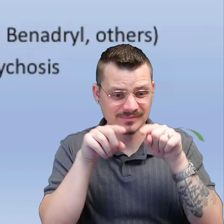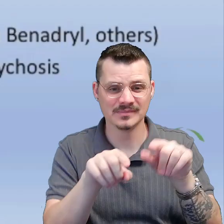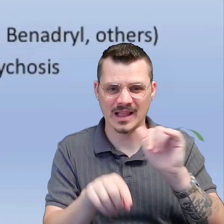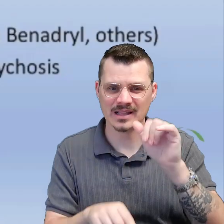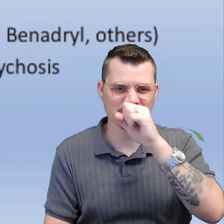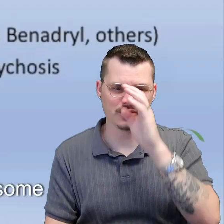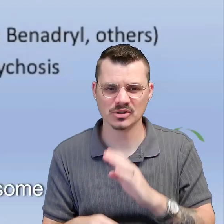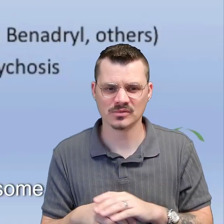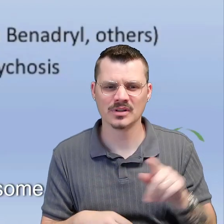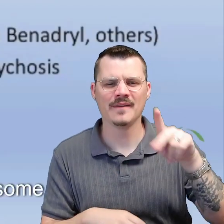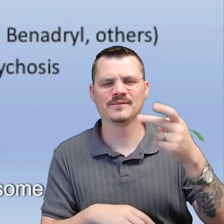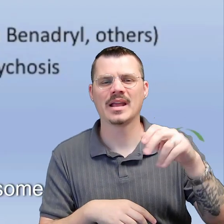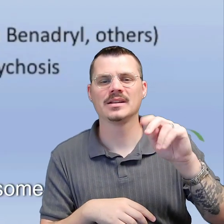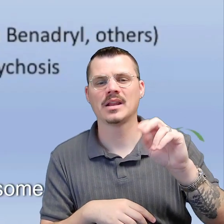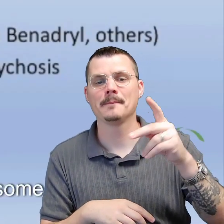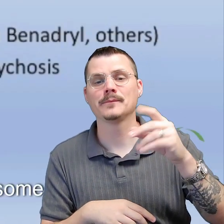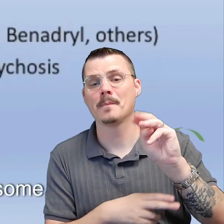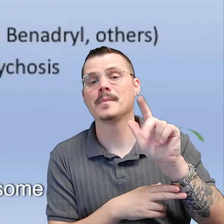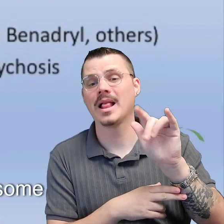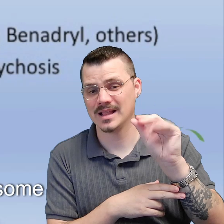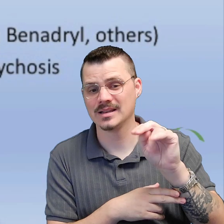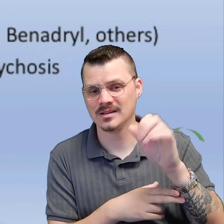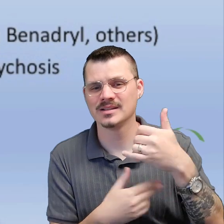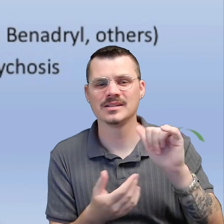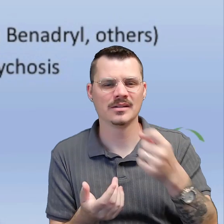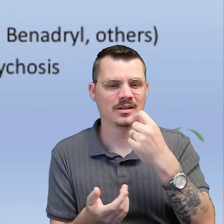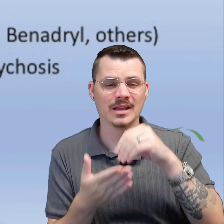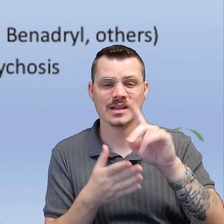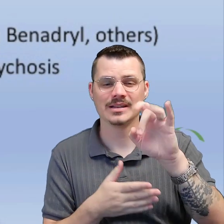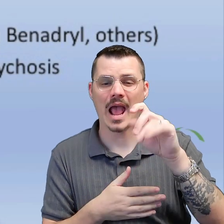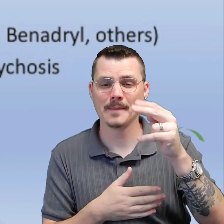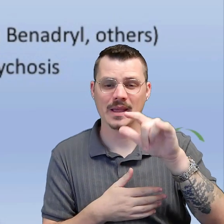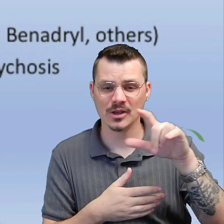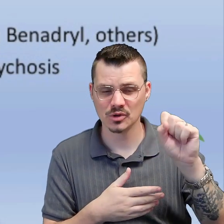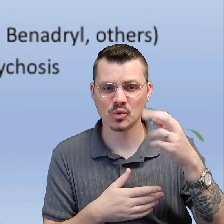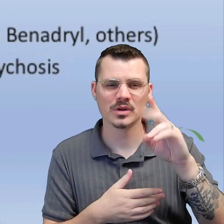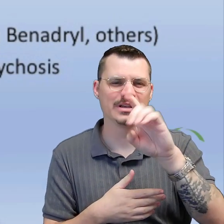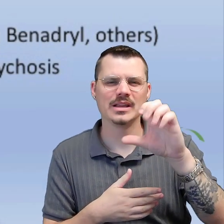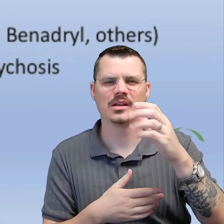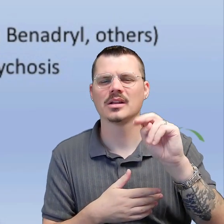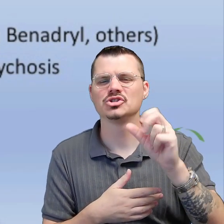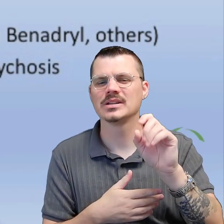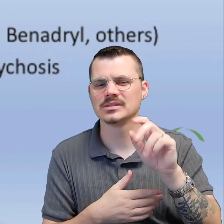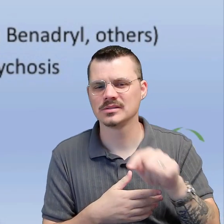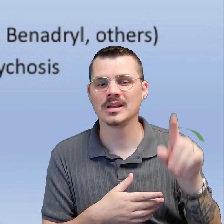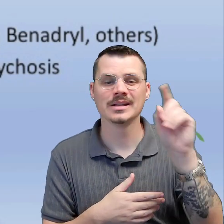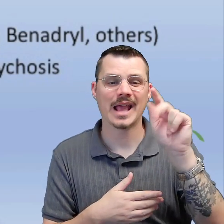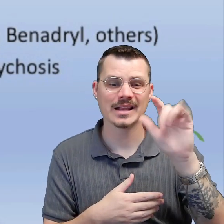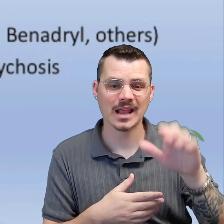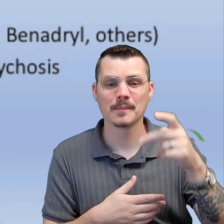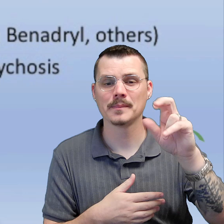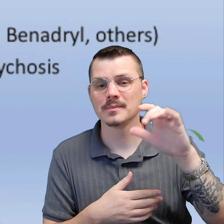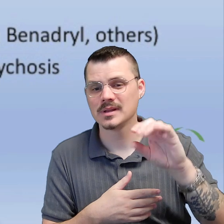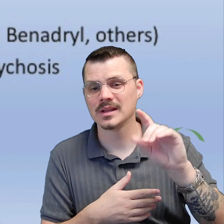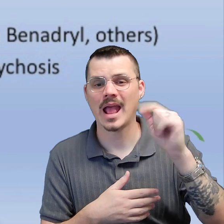schizophrenia. Phenylpropanolamine is still found in some diet pills and decongestants. Zantac,